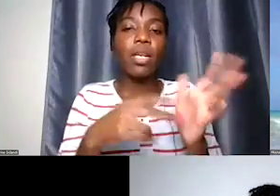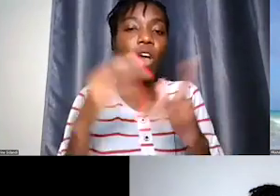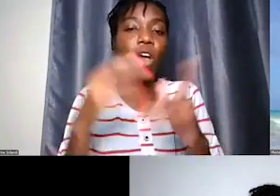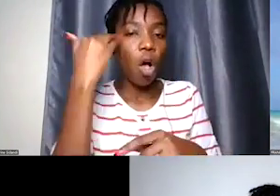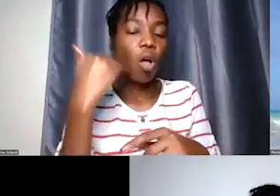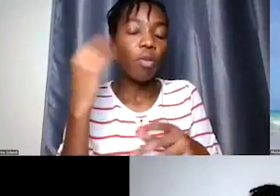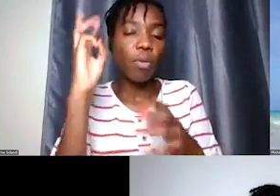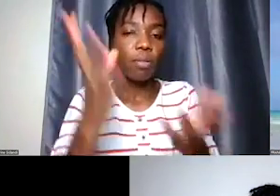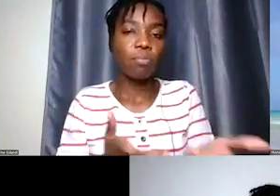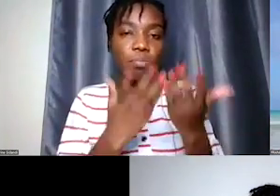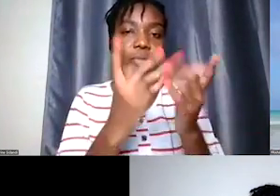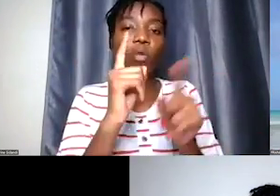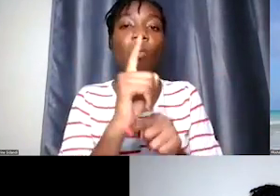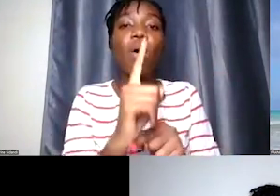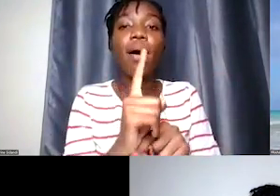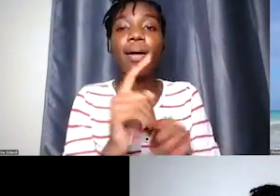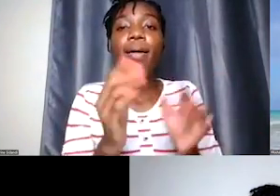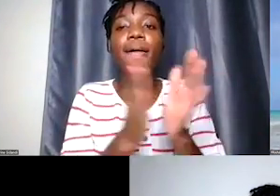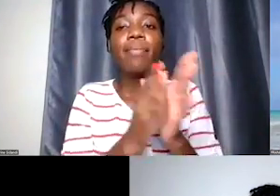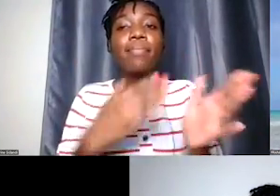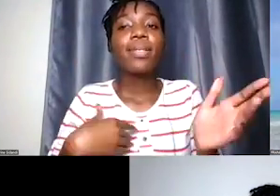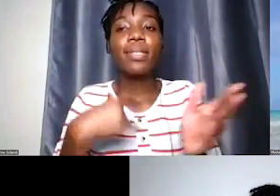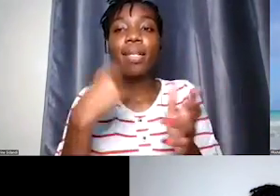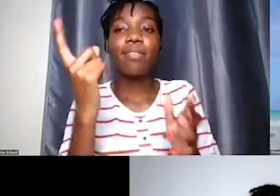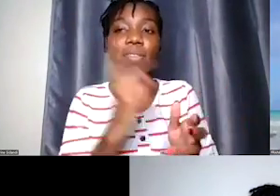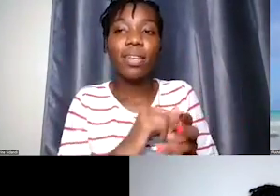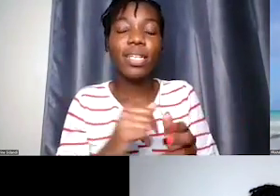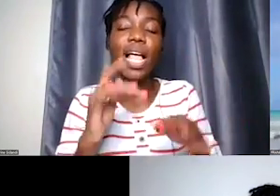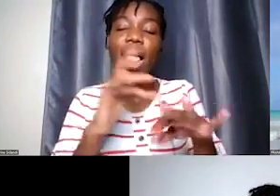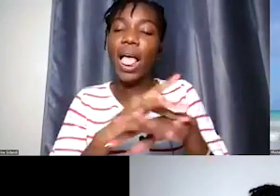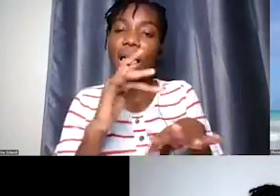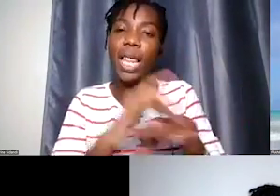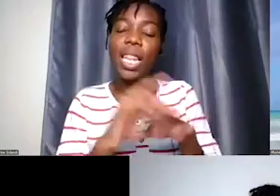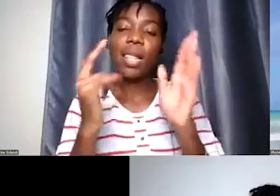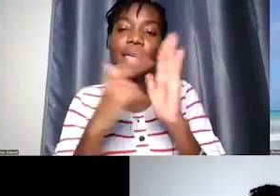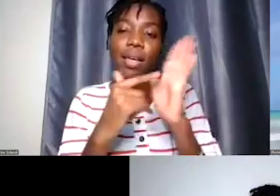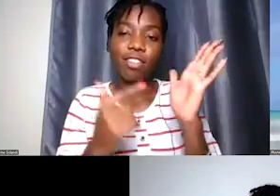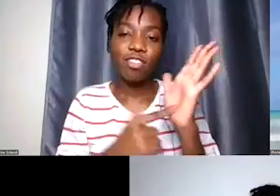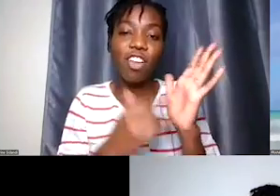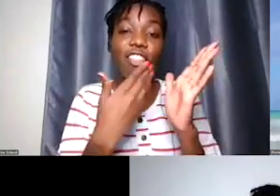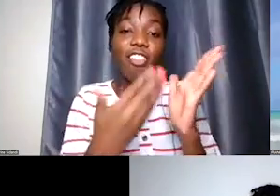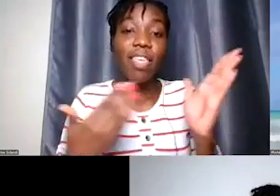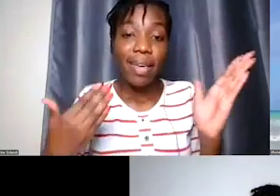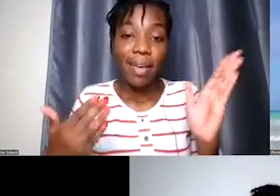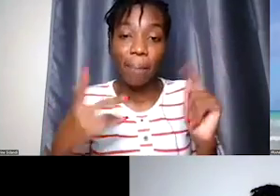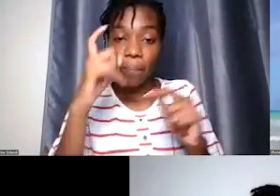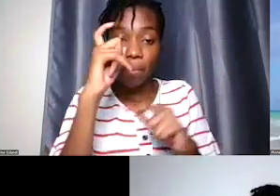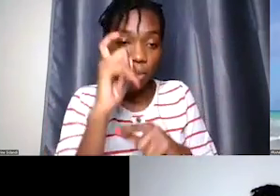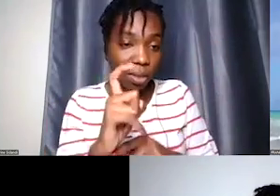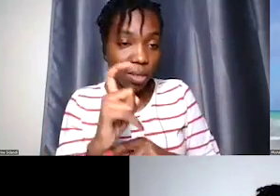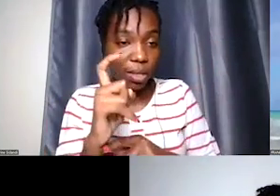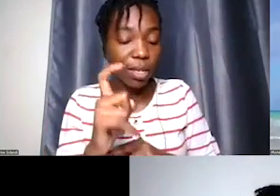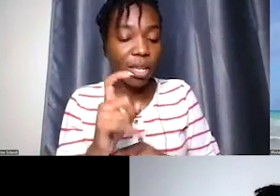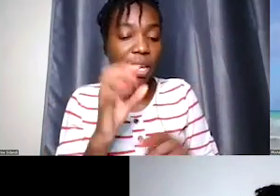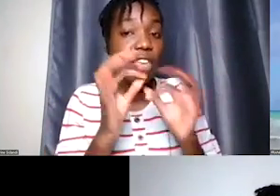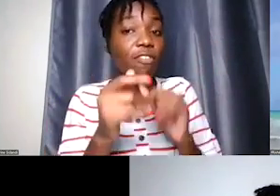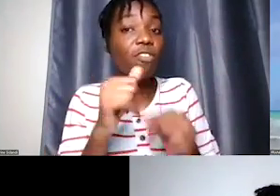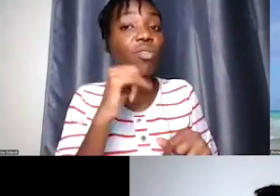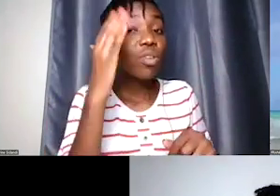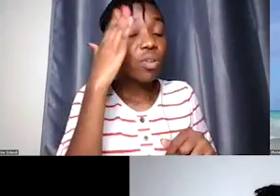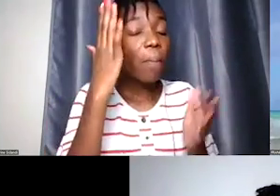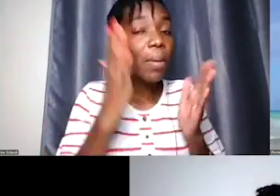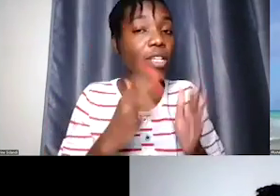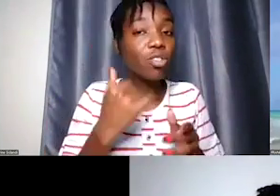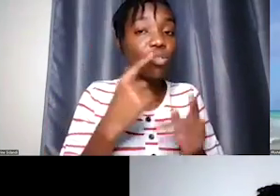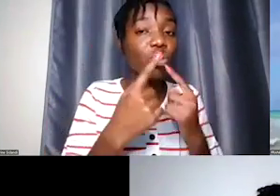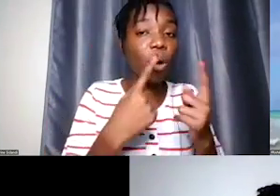because I said early intervention help, the thing is you need to, if you do not know somebody you can talk to, try